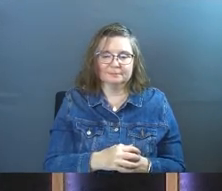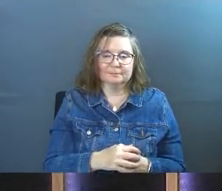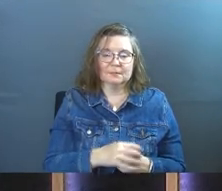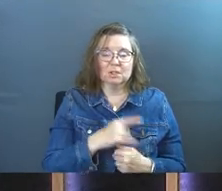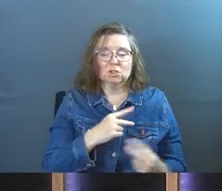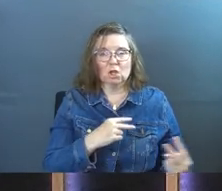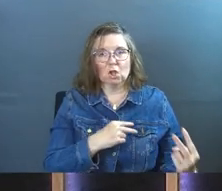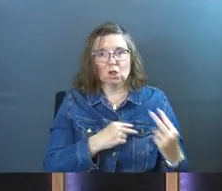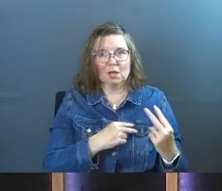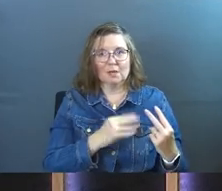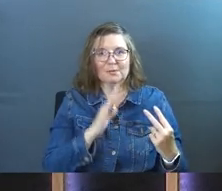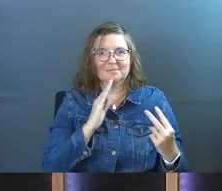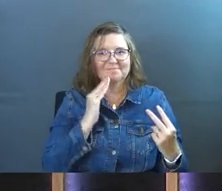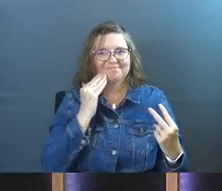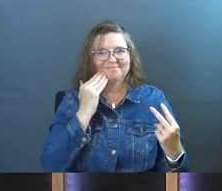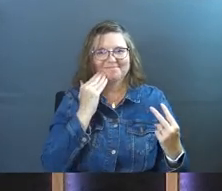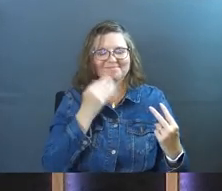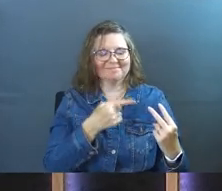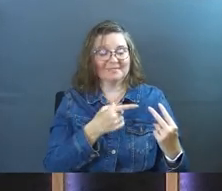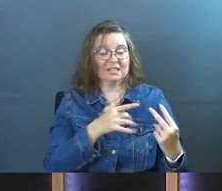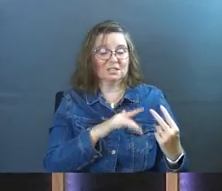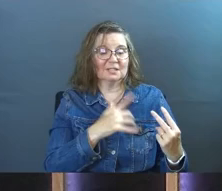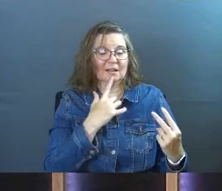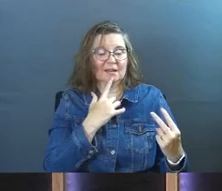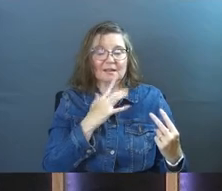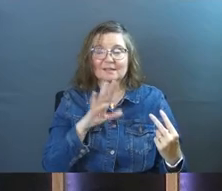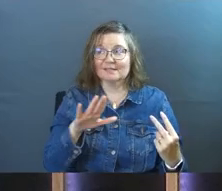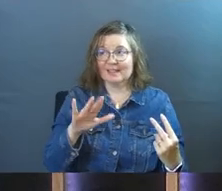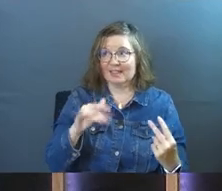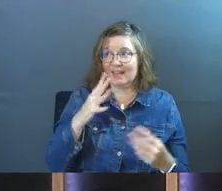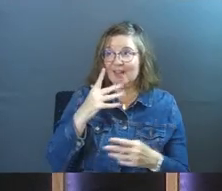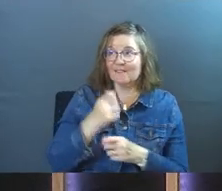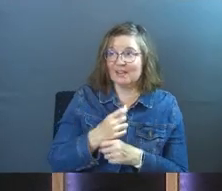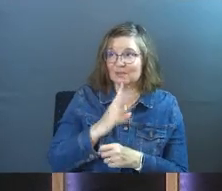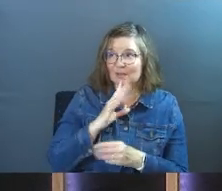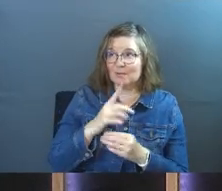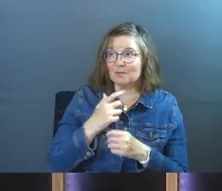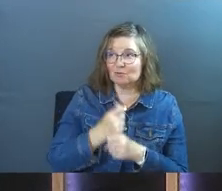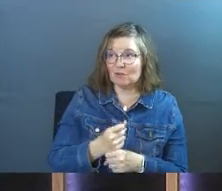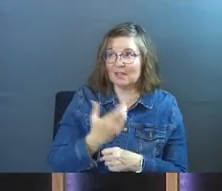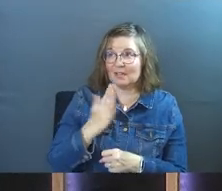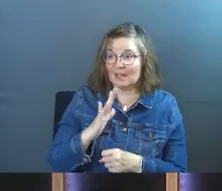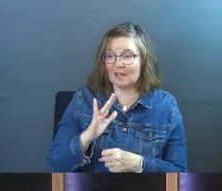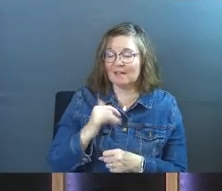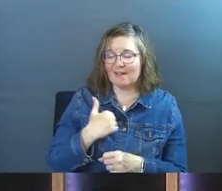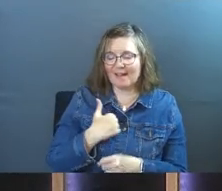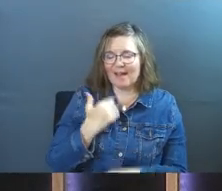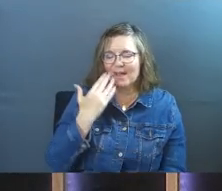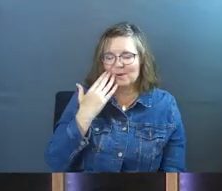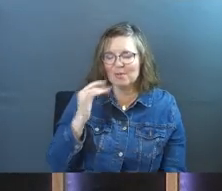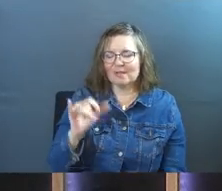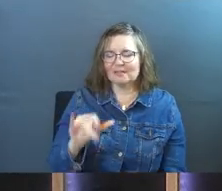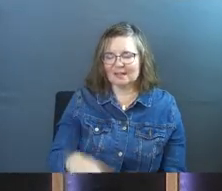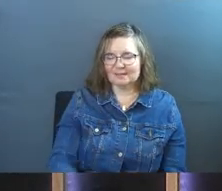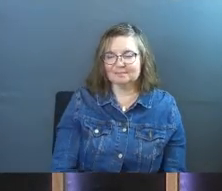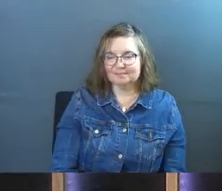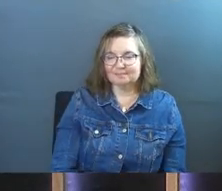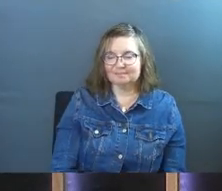And so she looks at me with this big smile on her face, and she's like, "That faith you were talking about and trusting God that way," she's like, "I know what that's